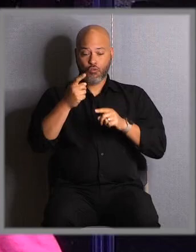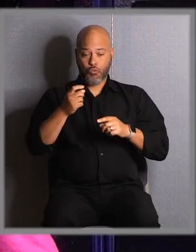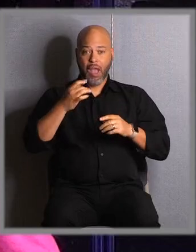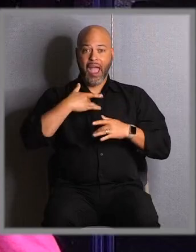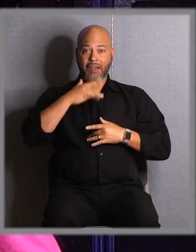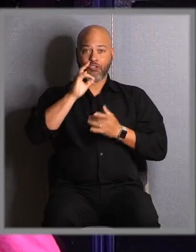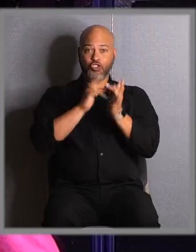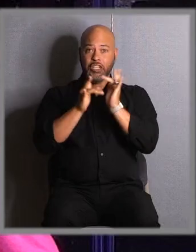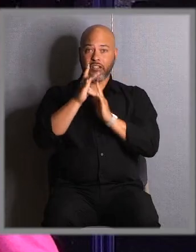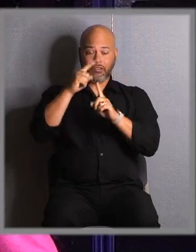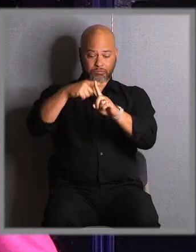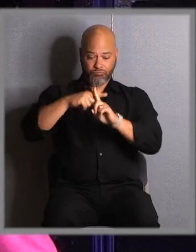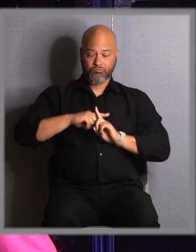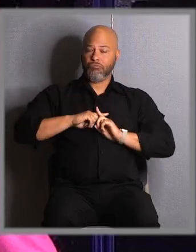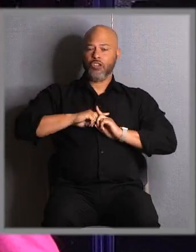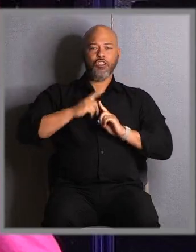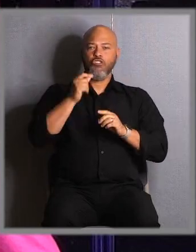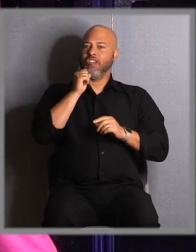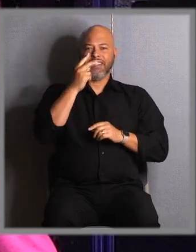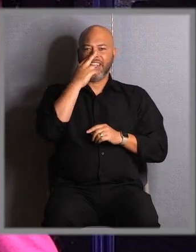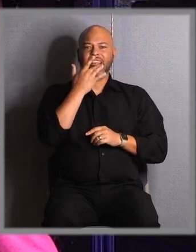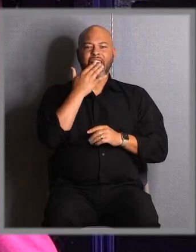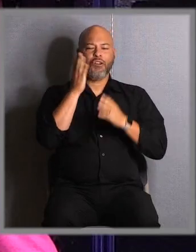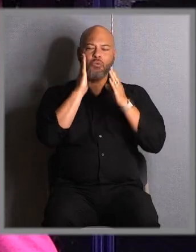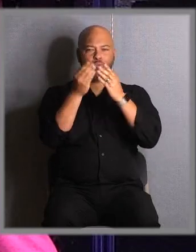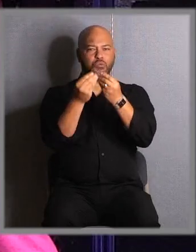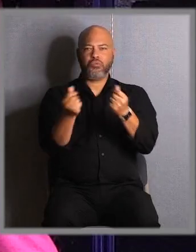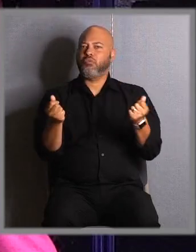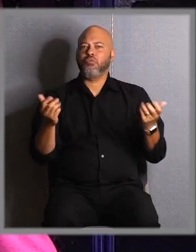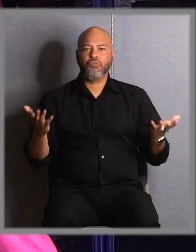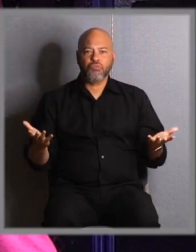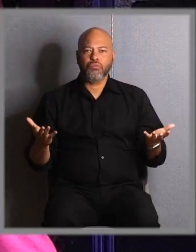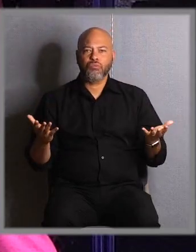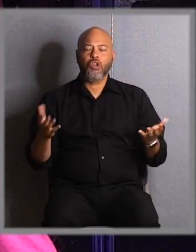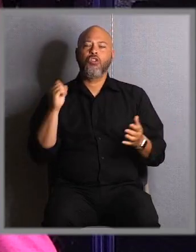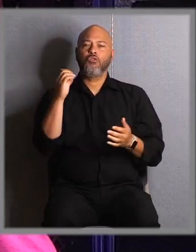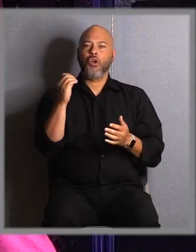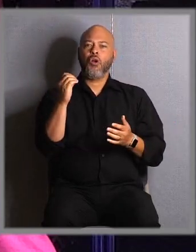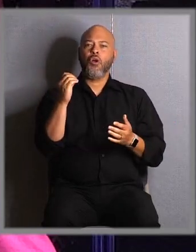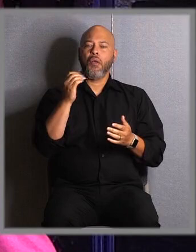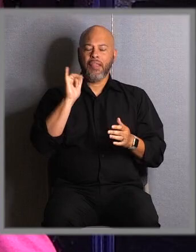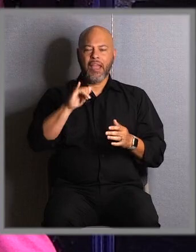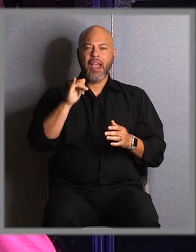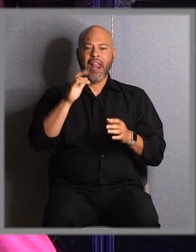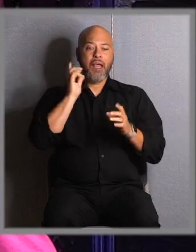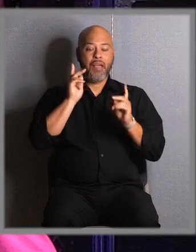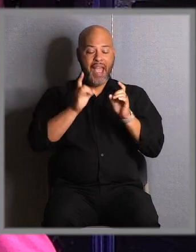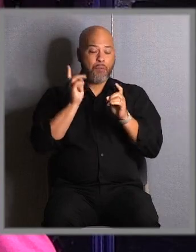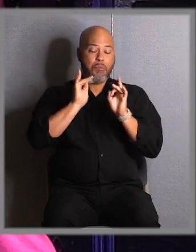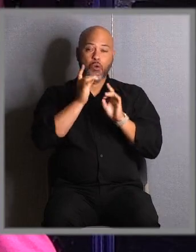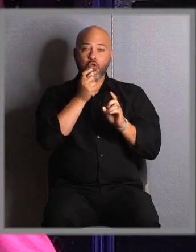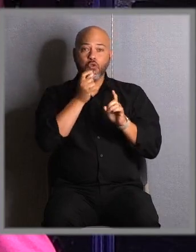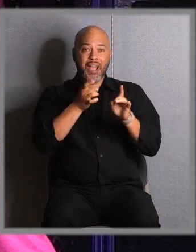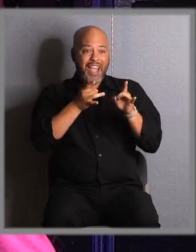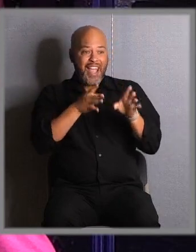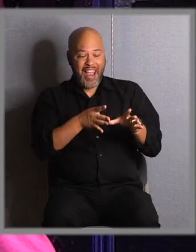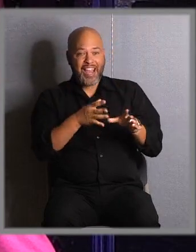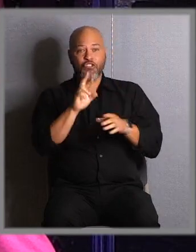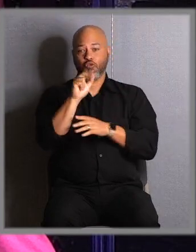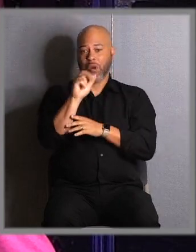see color. And so that's the biggest thing that I see is that hatred,